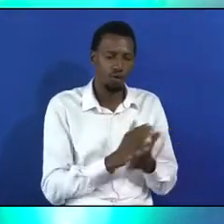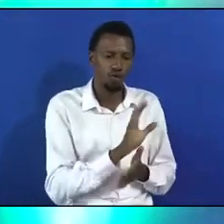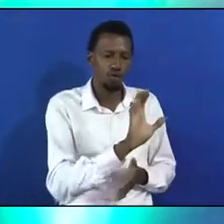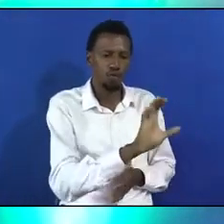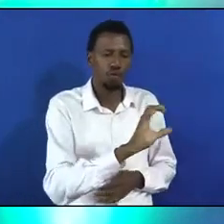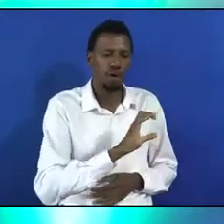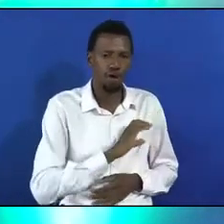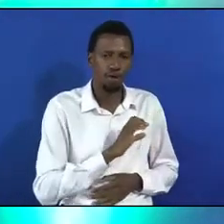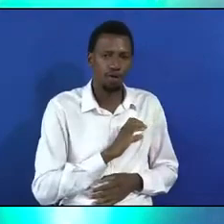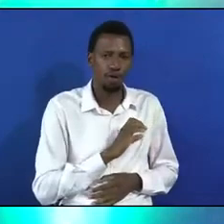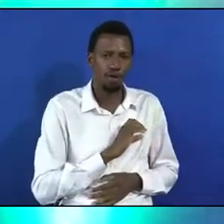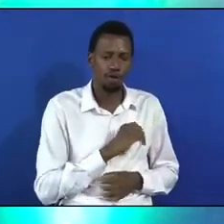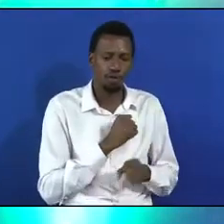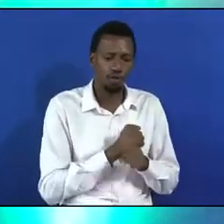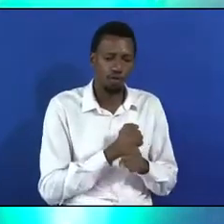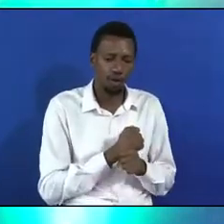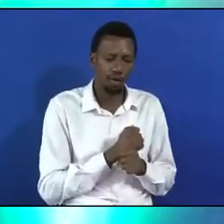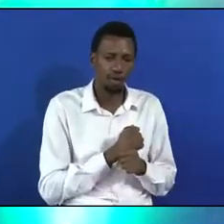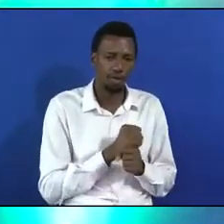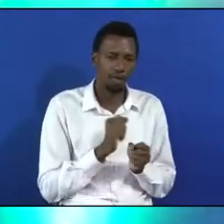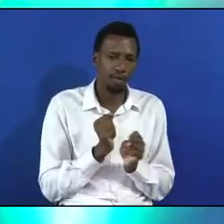bring man in favor with God.